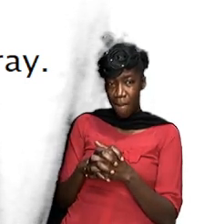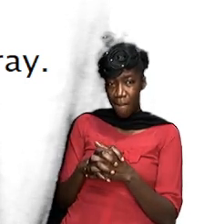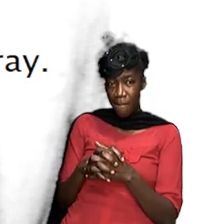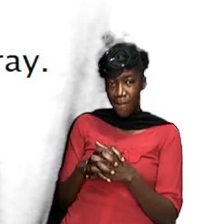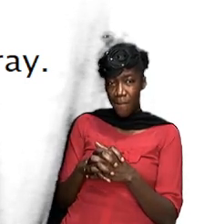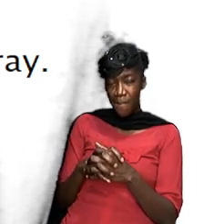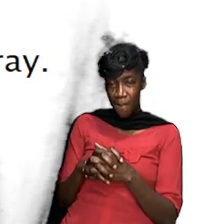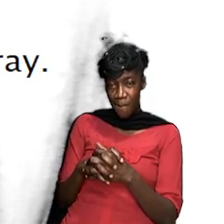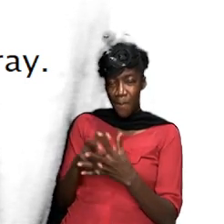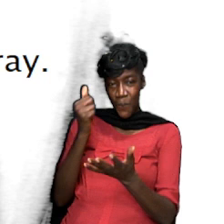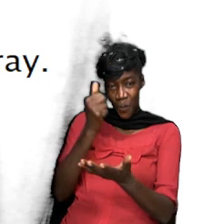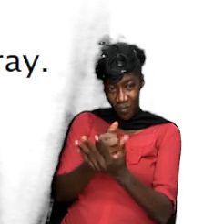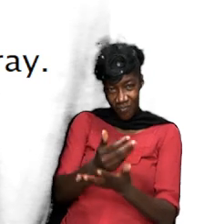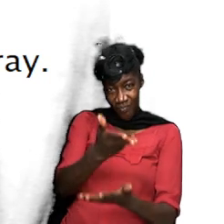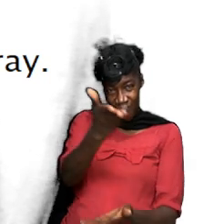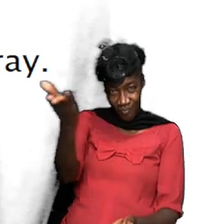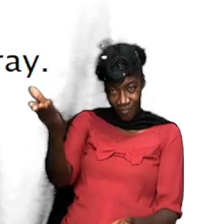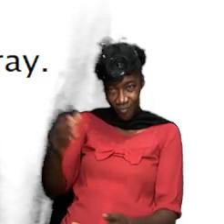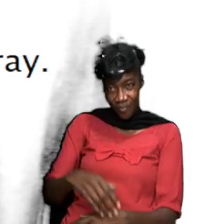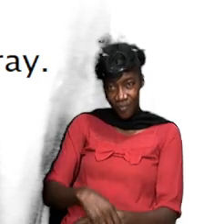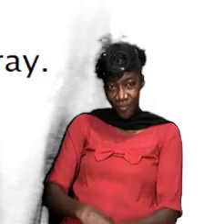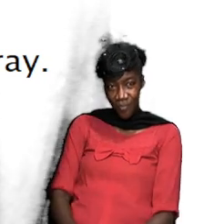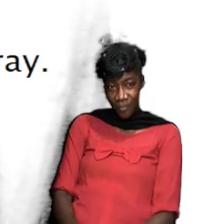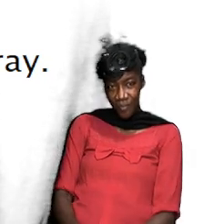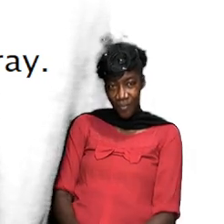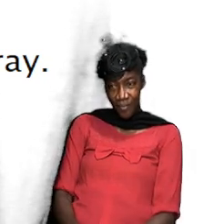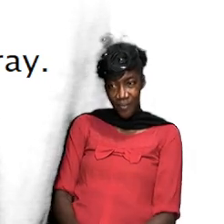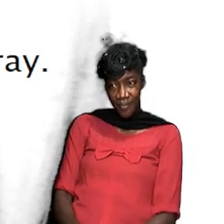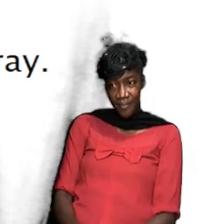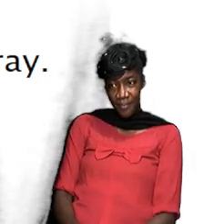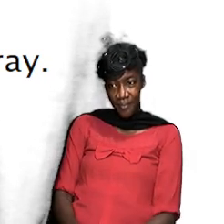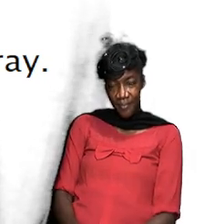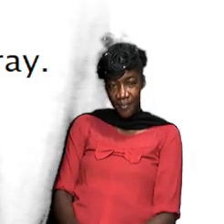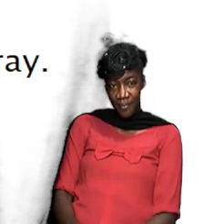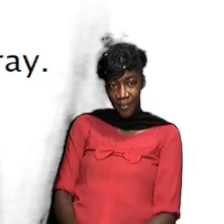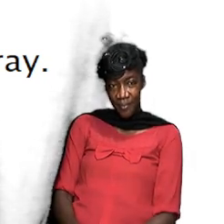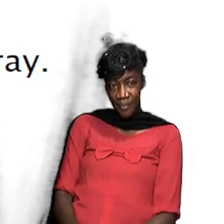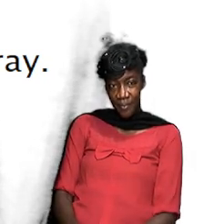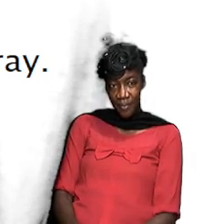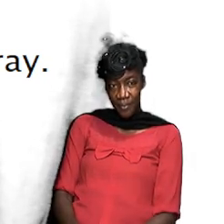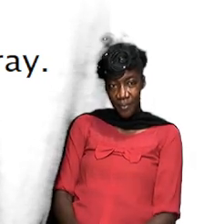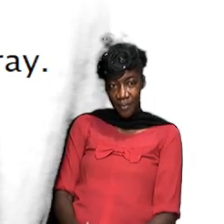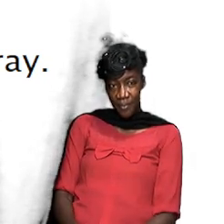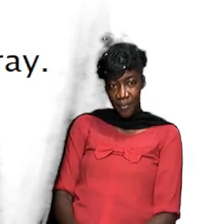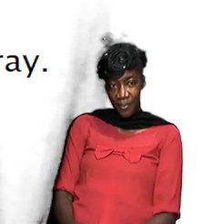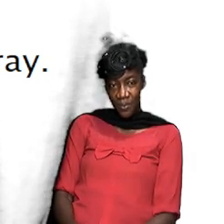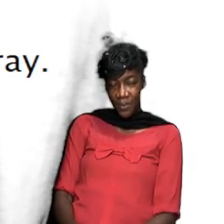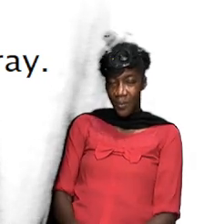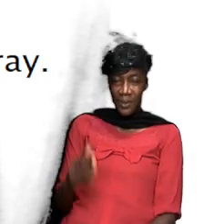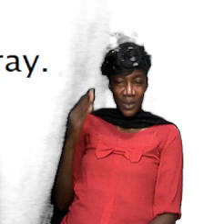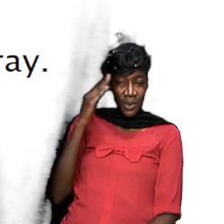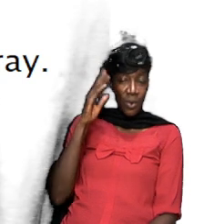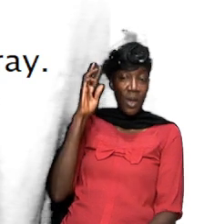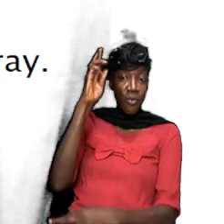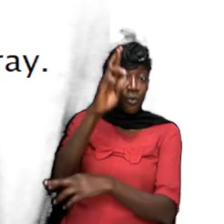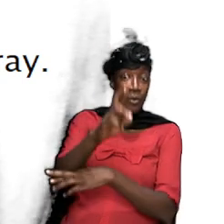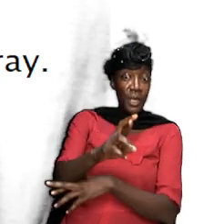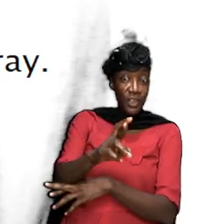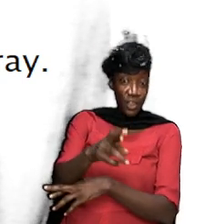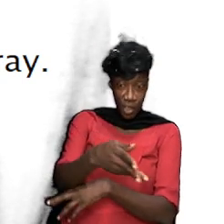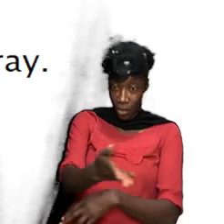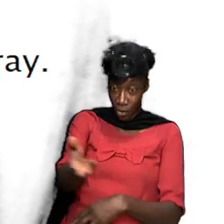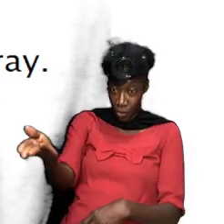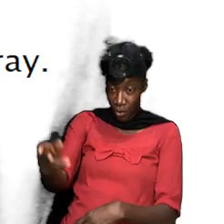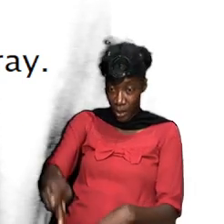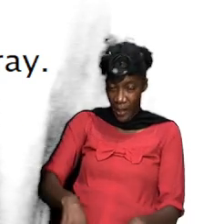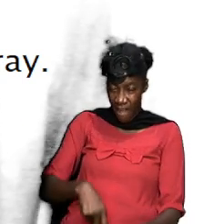Amen, somebody. So if we, I know I'm reaching somebody, I feel it, you know, because you know, the